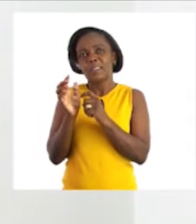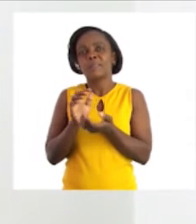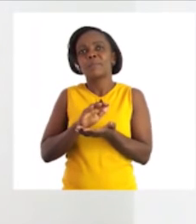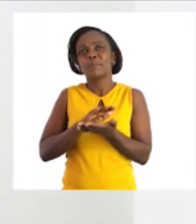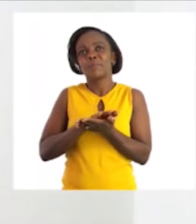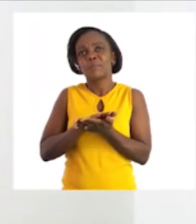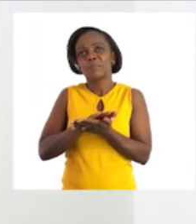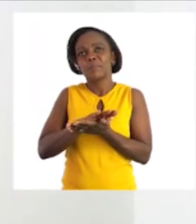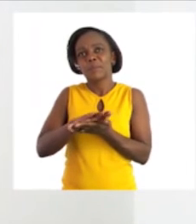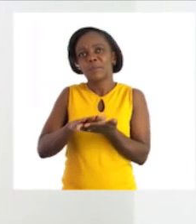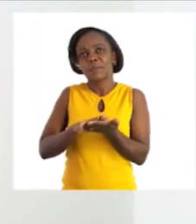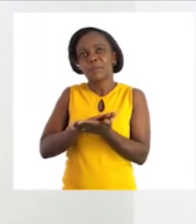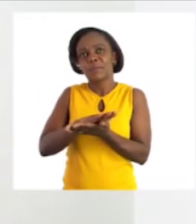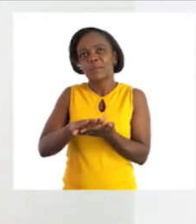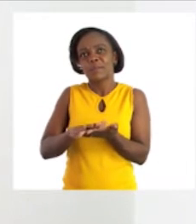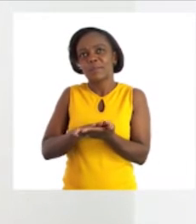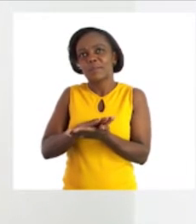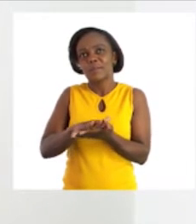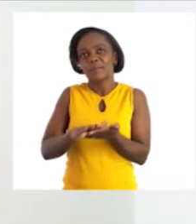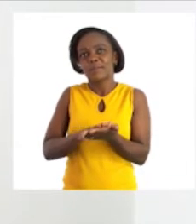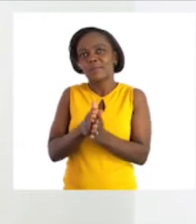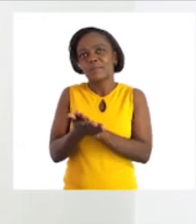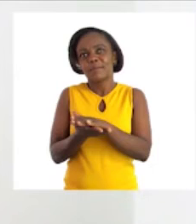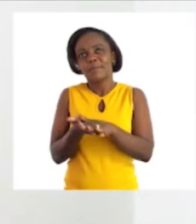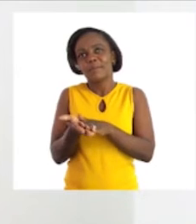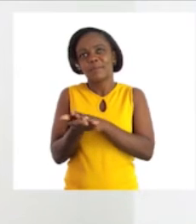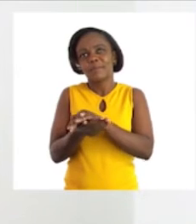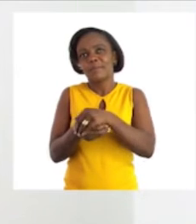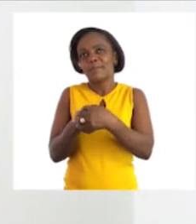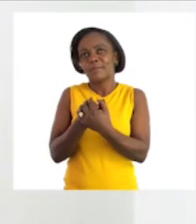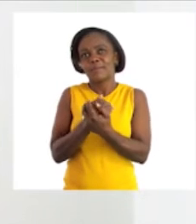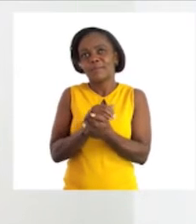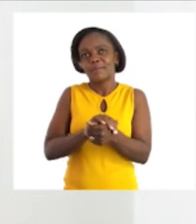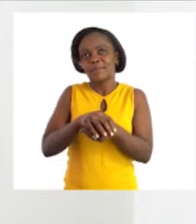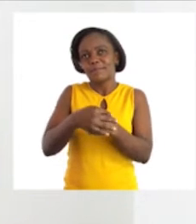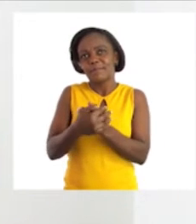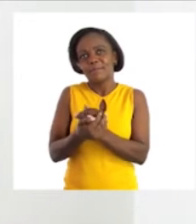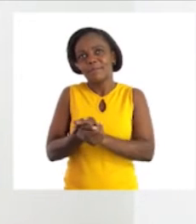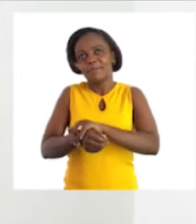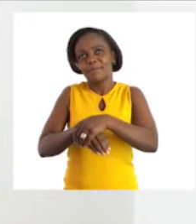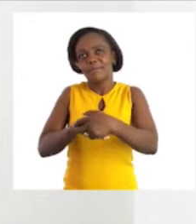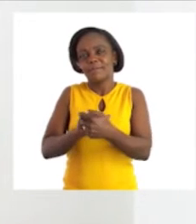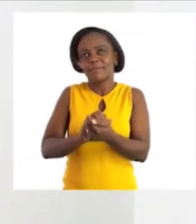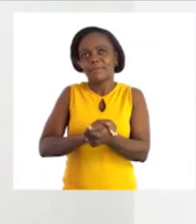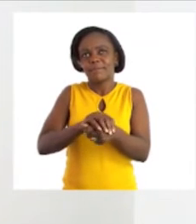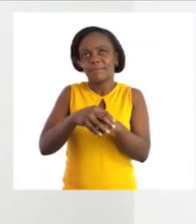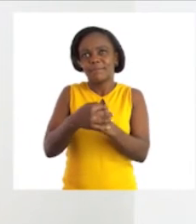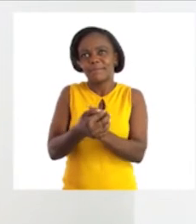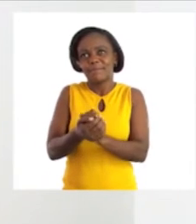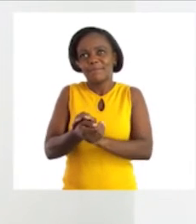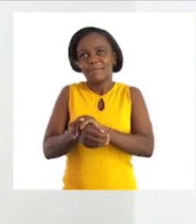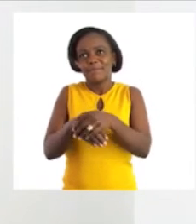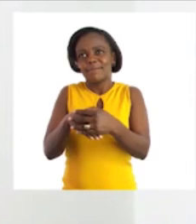there and rub it in. Rub out, rub nicely, and between the